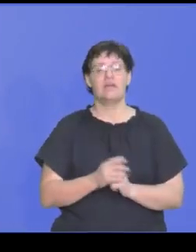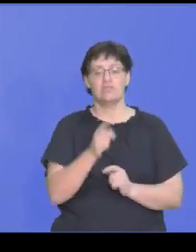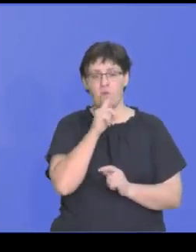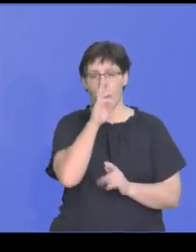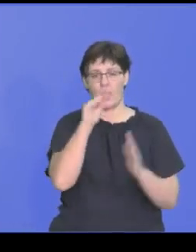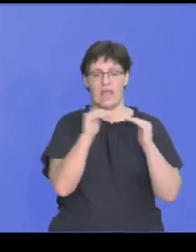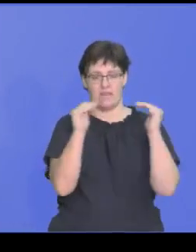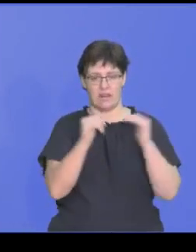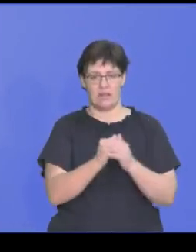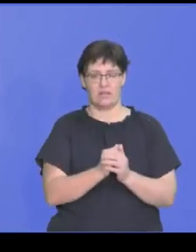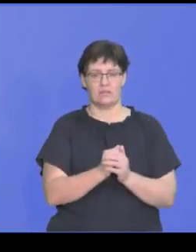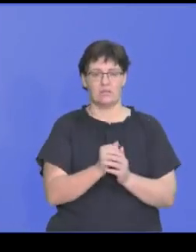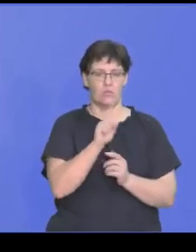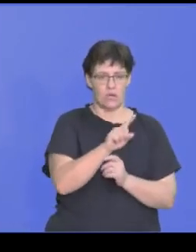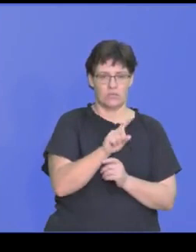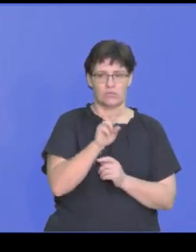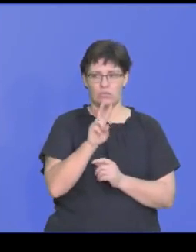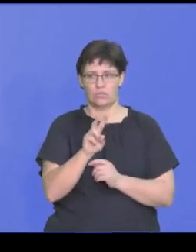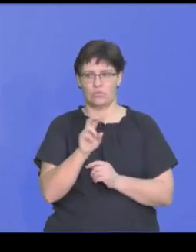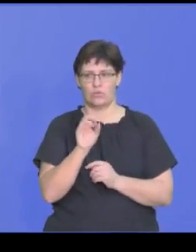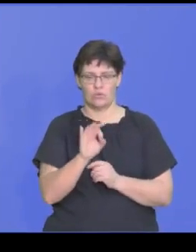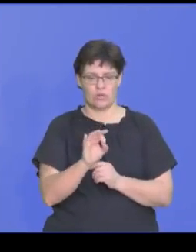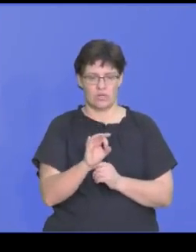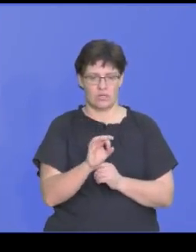at evens. So we've got 1, 2,